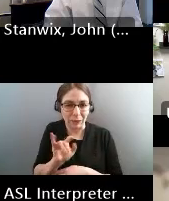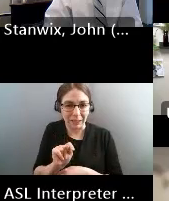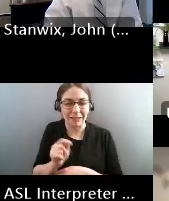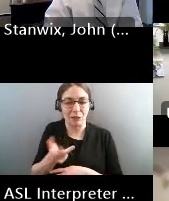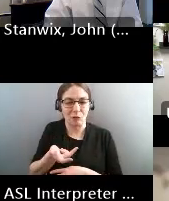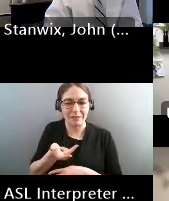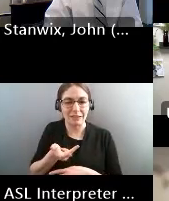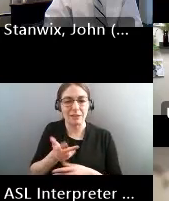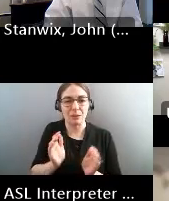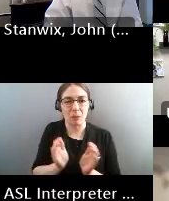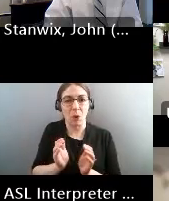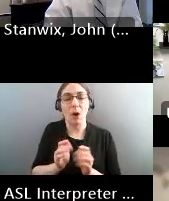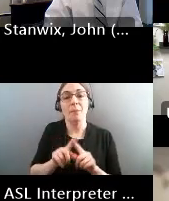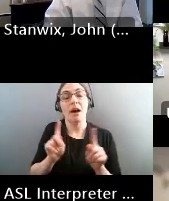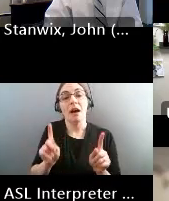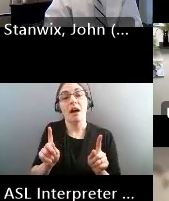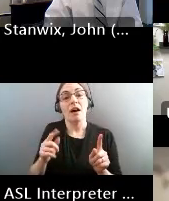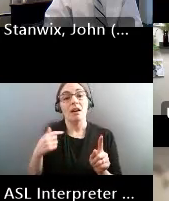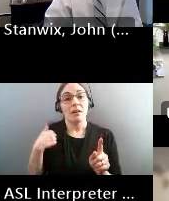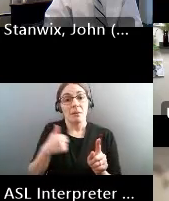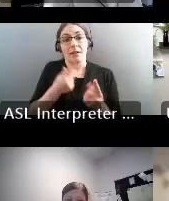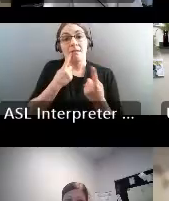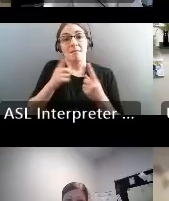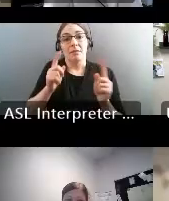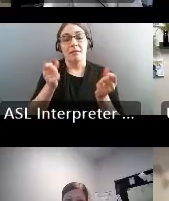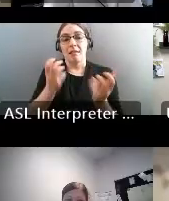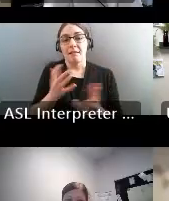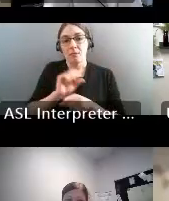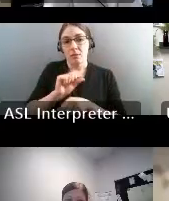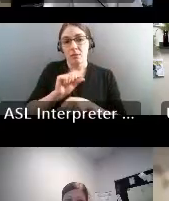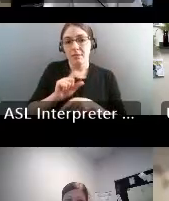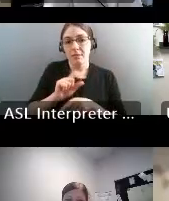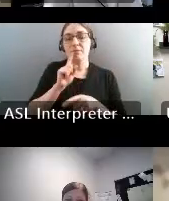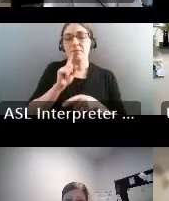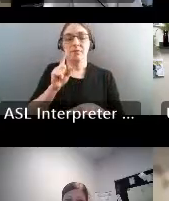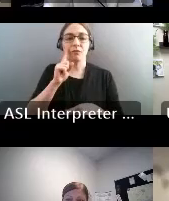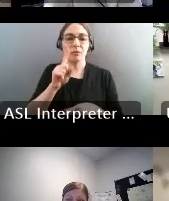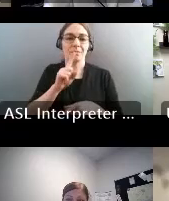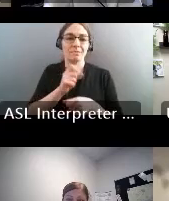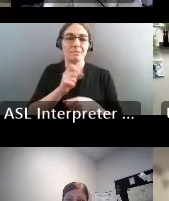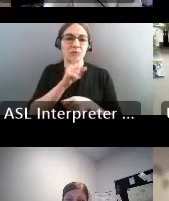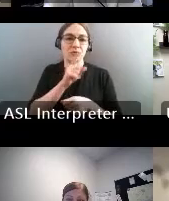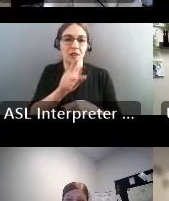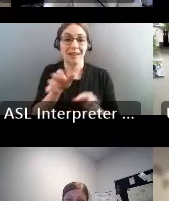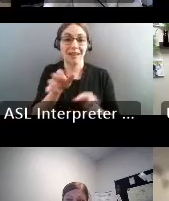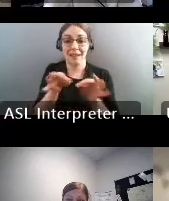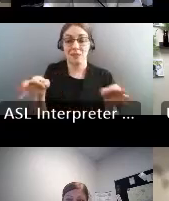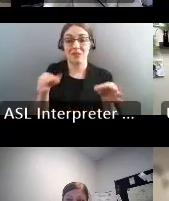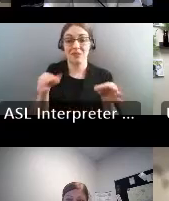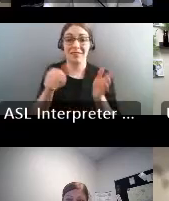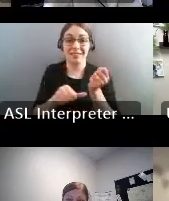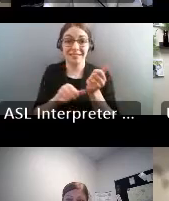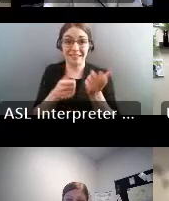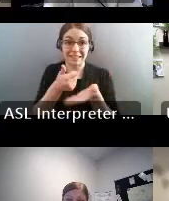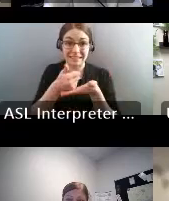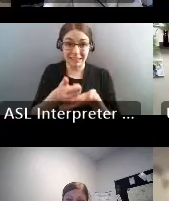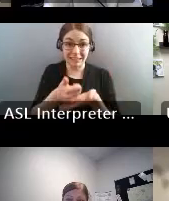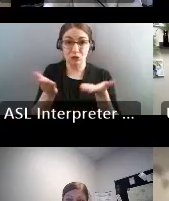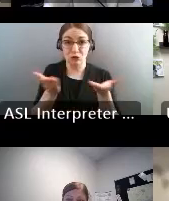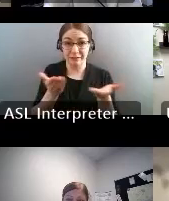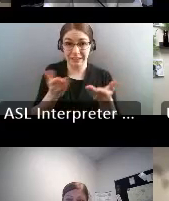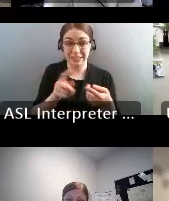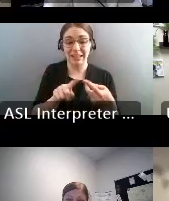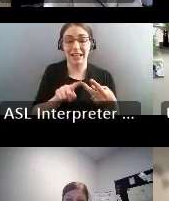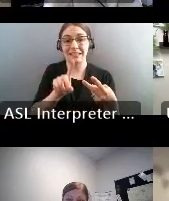we accomplish a lot of work for ensuring that language assistance services and disability accommodations